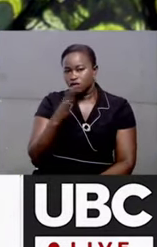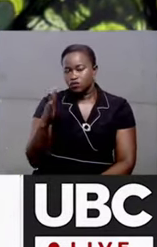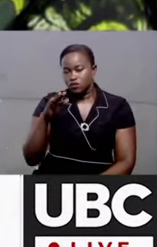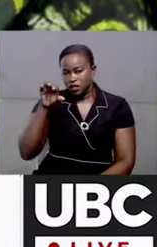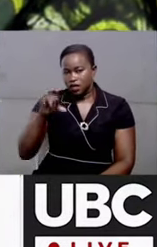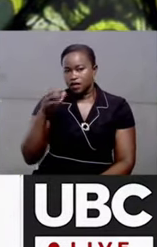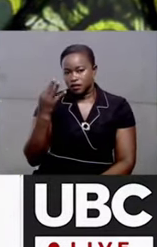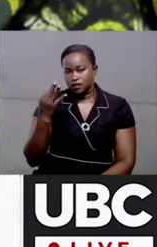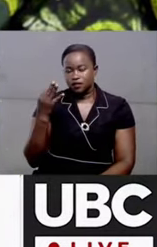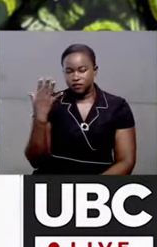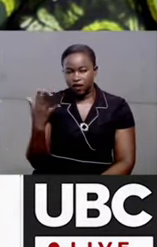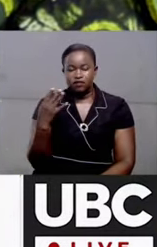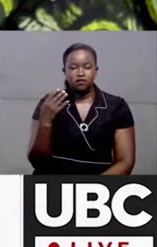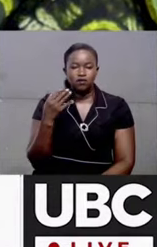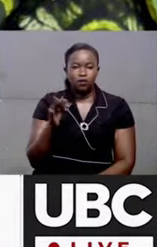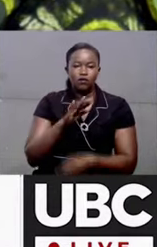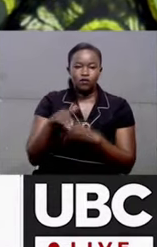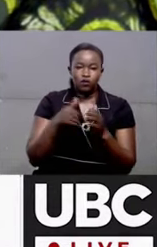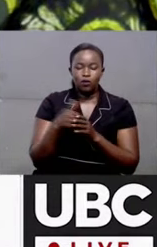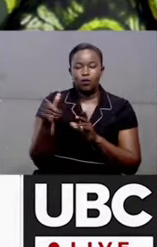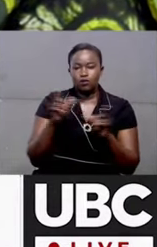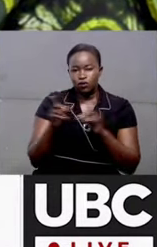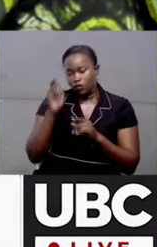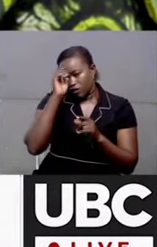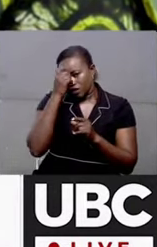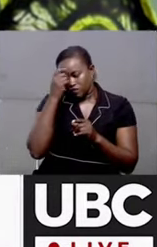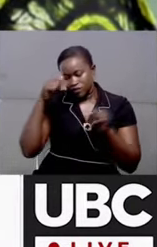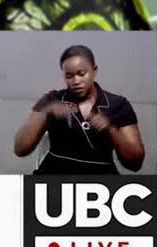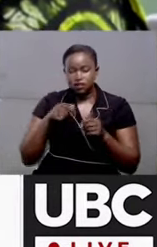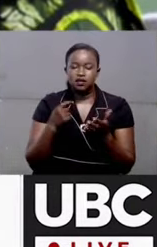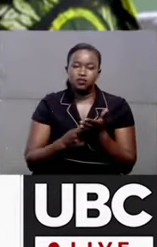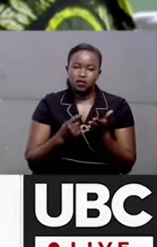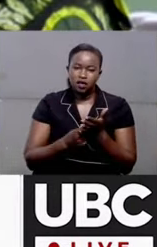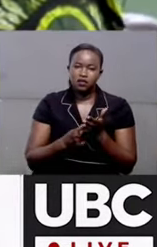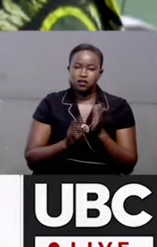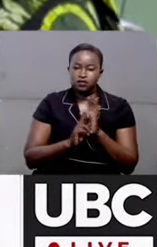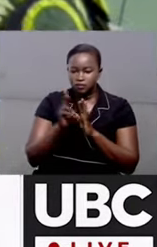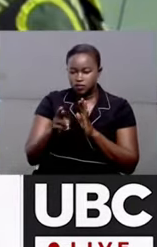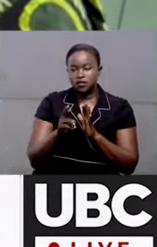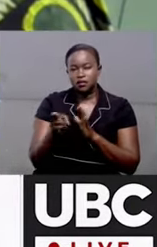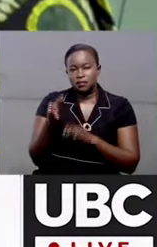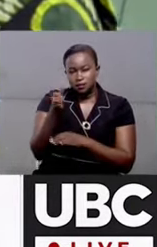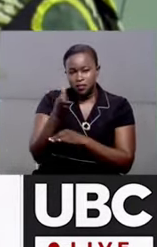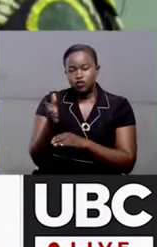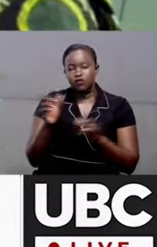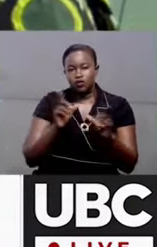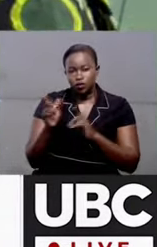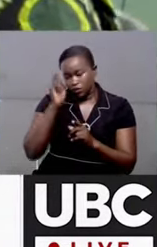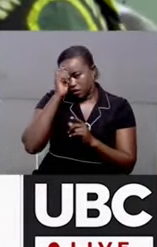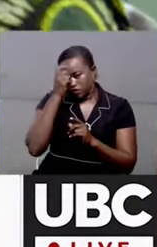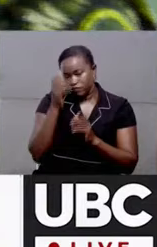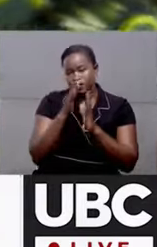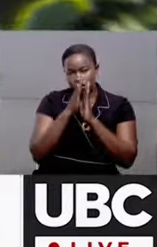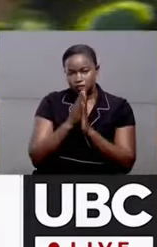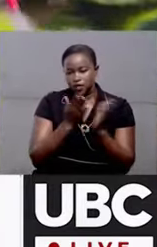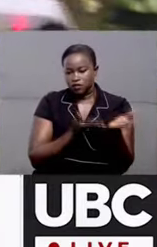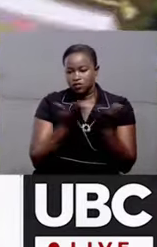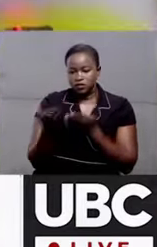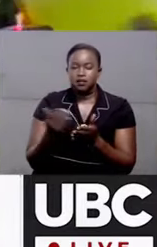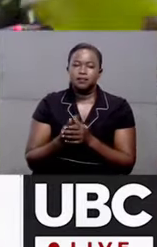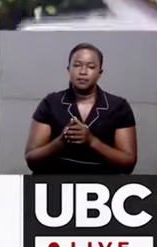601-935 of all local governments in Uganda. On behalf of the Minister of Local Government, I beg to lay. Thank